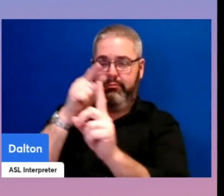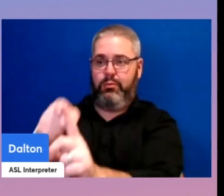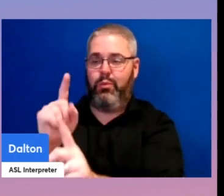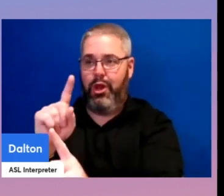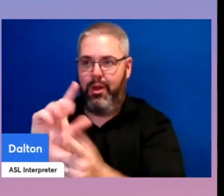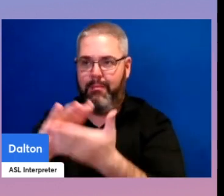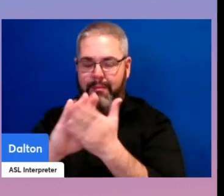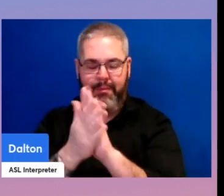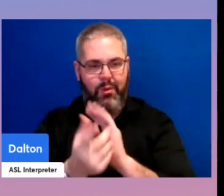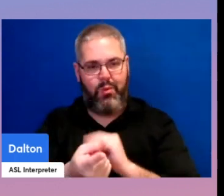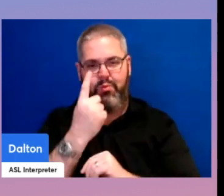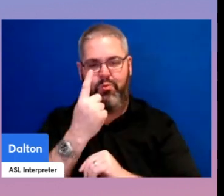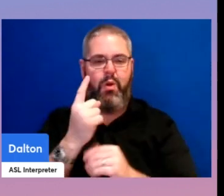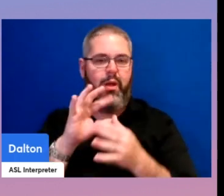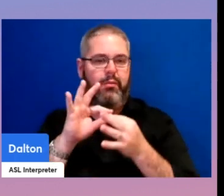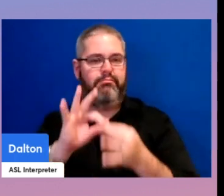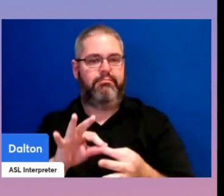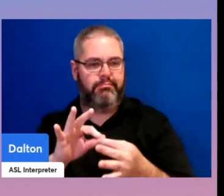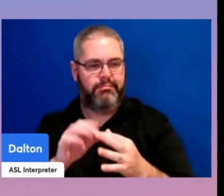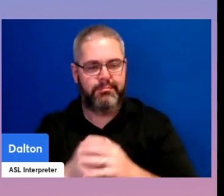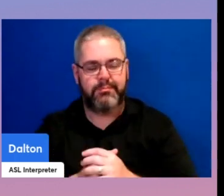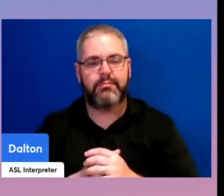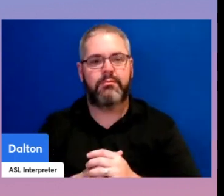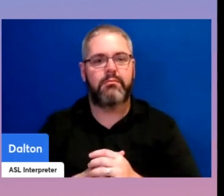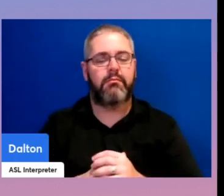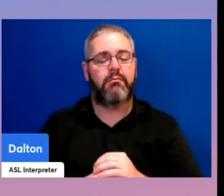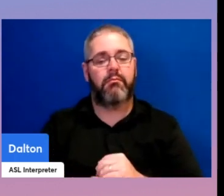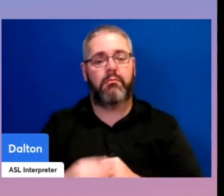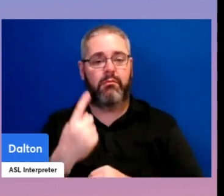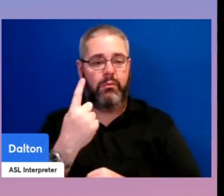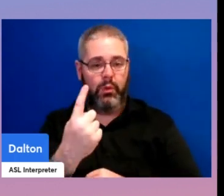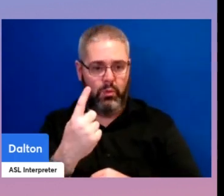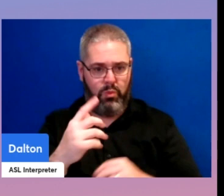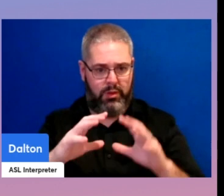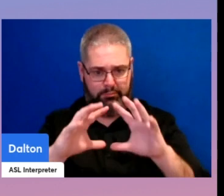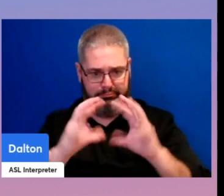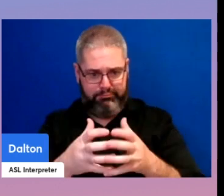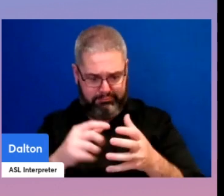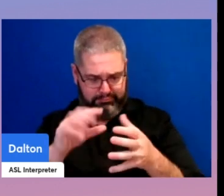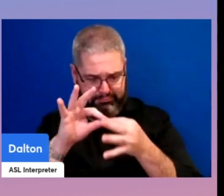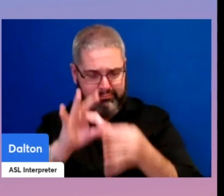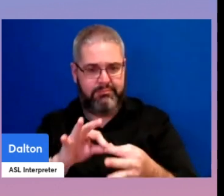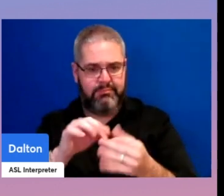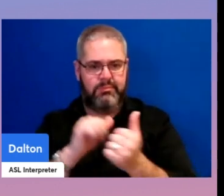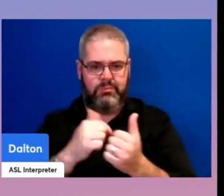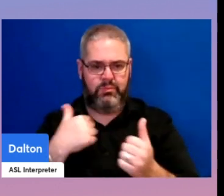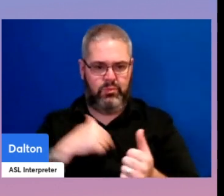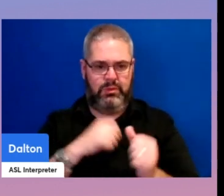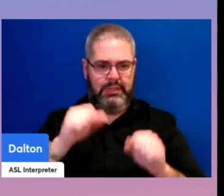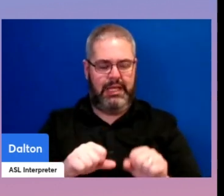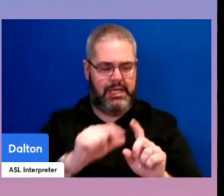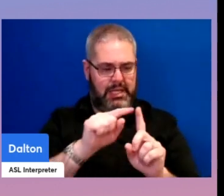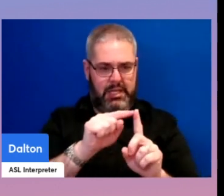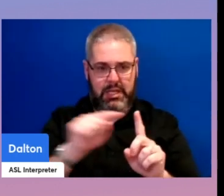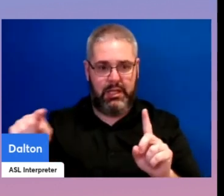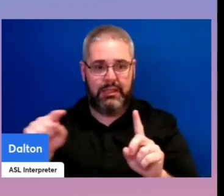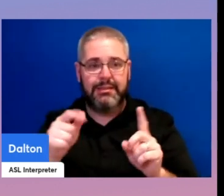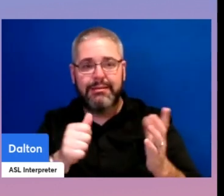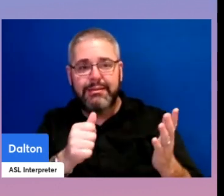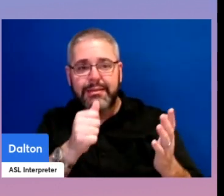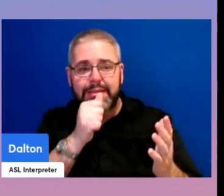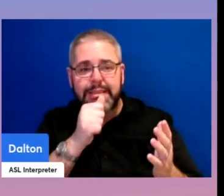association. Many associations can actually share a destination. Secrets, associations,